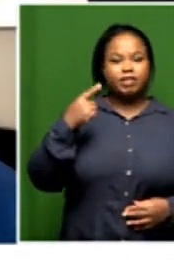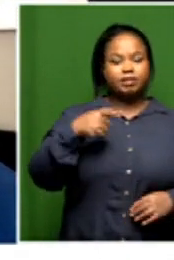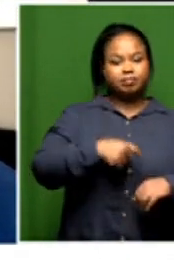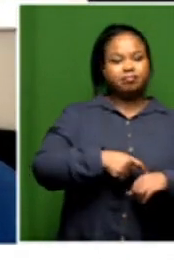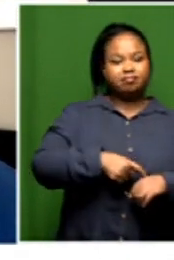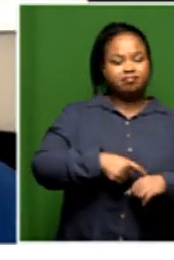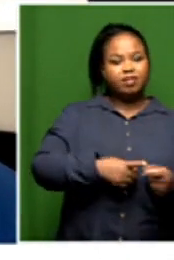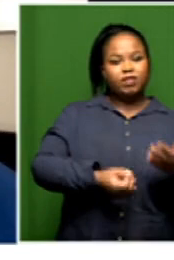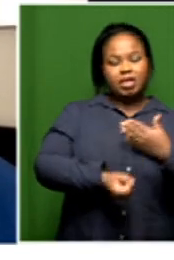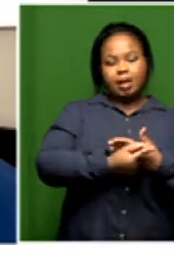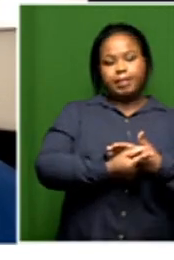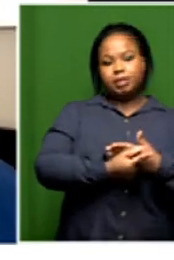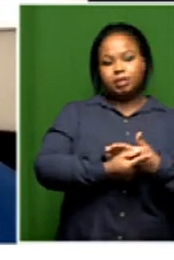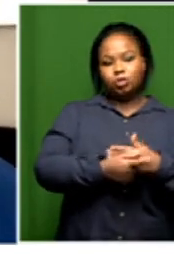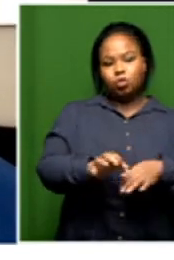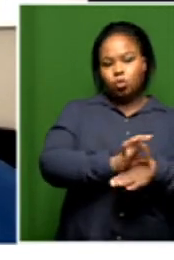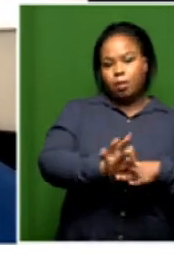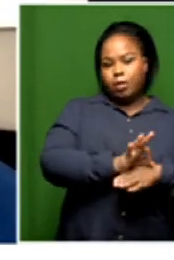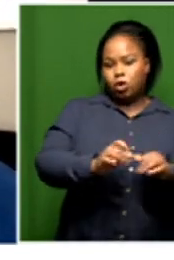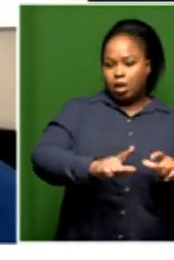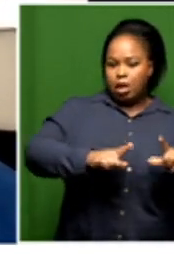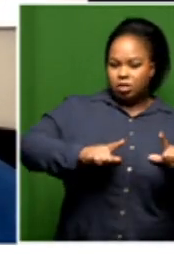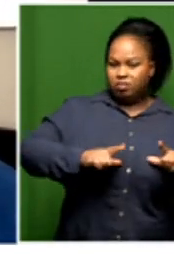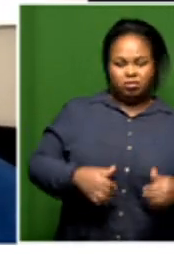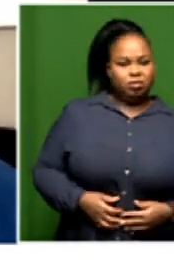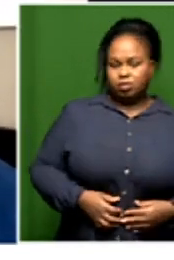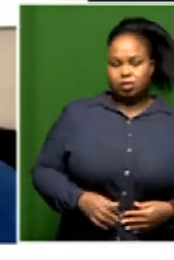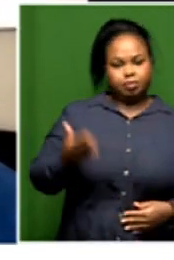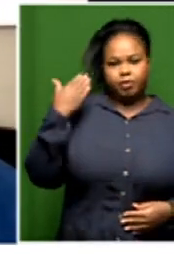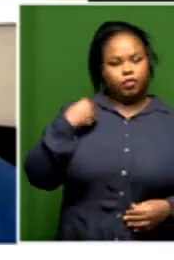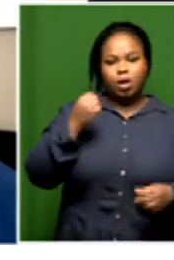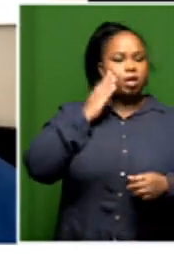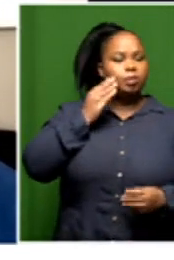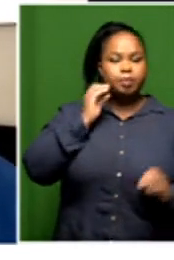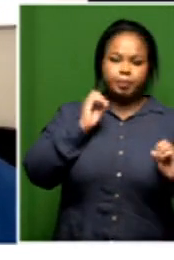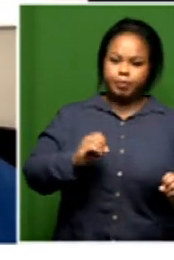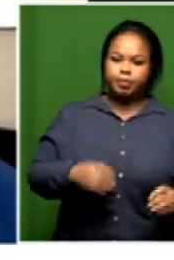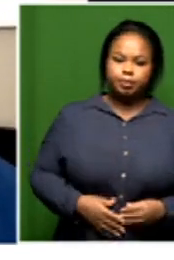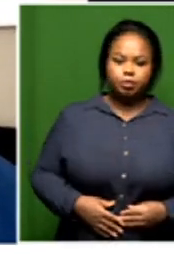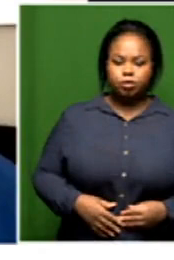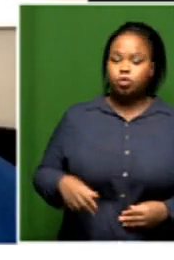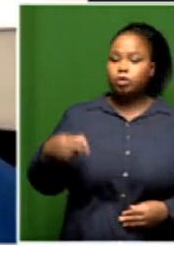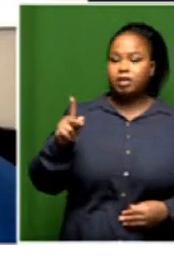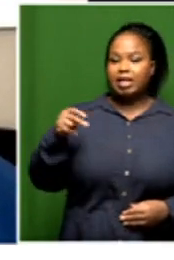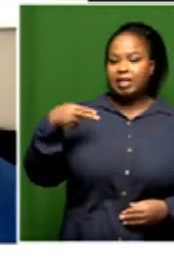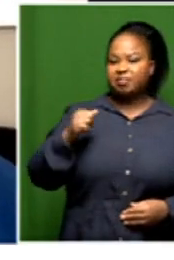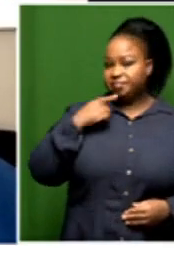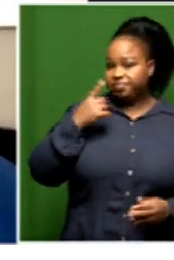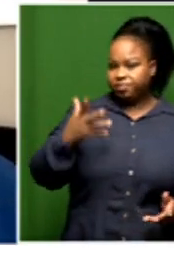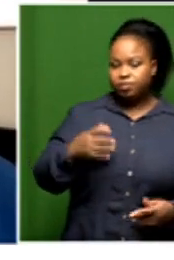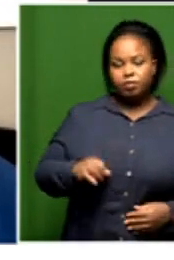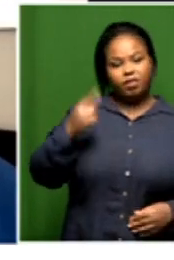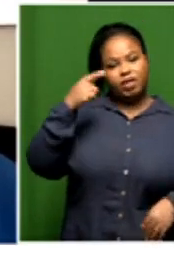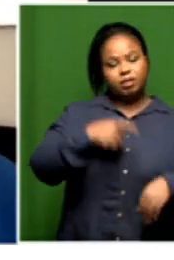modus operandi of its kind, saying this was a whole new operandi, according to Khehla Sitole. The